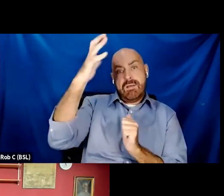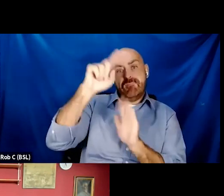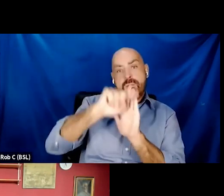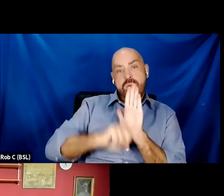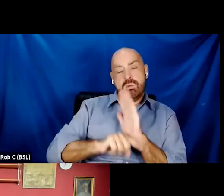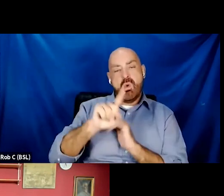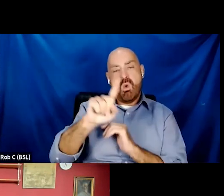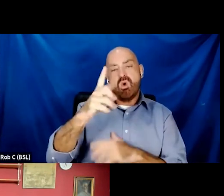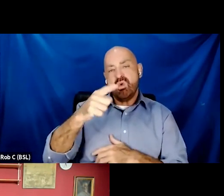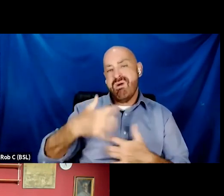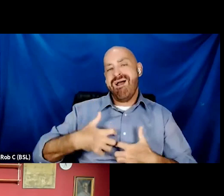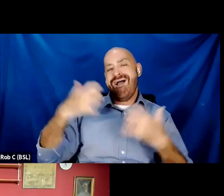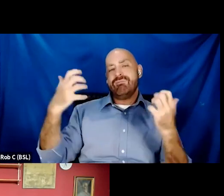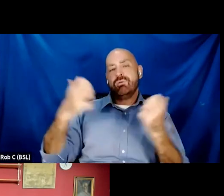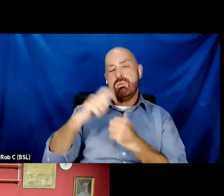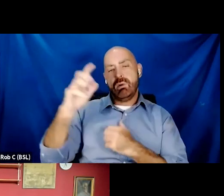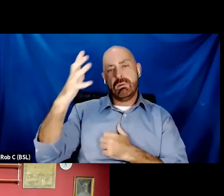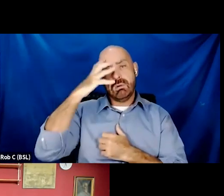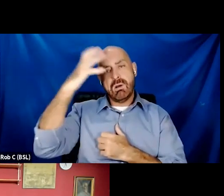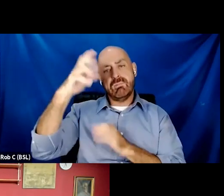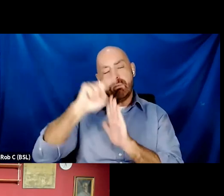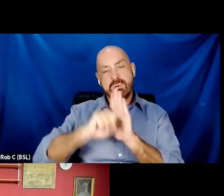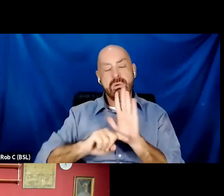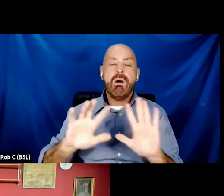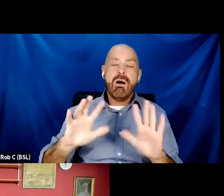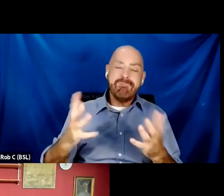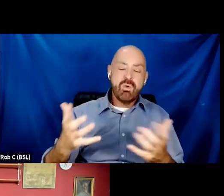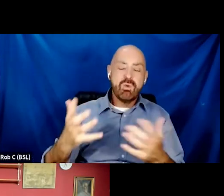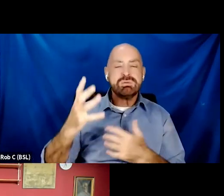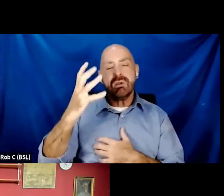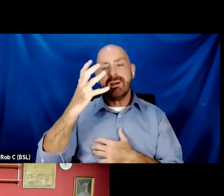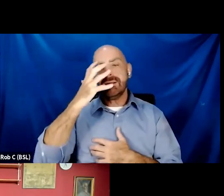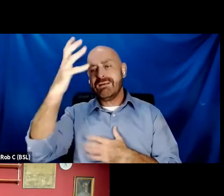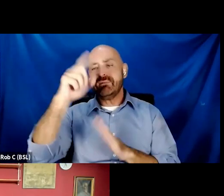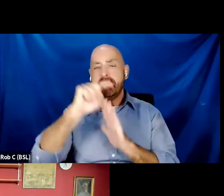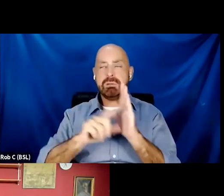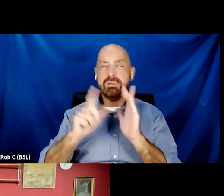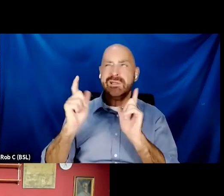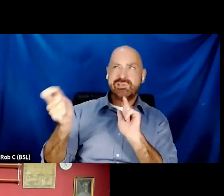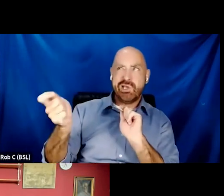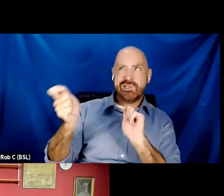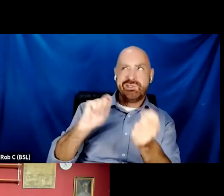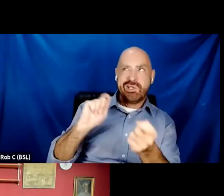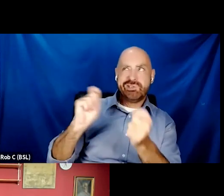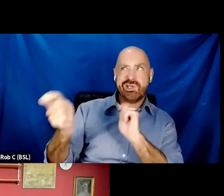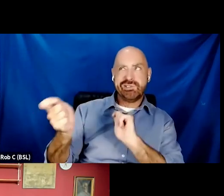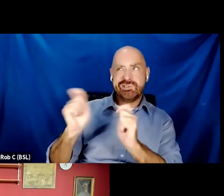with government policy? And then, of course, the government policy kept on changing, which makes looking at the survey